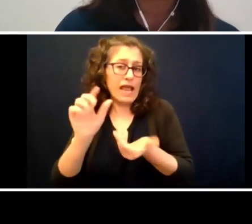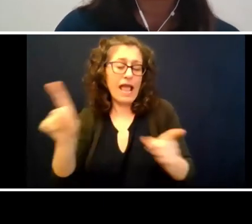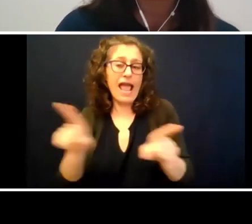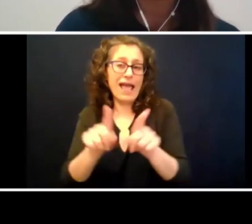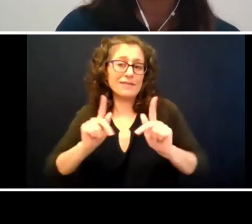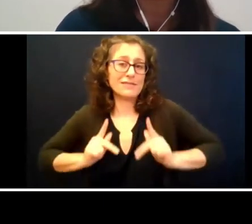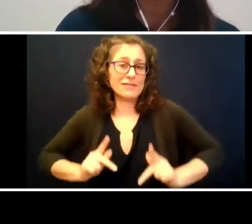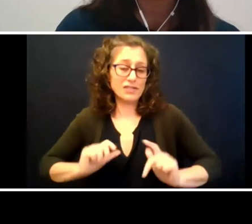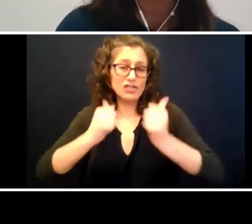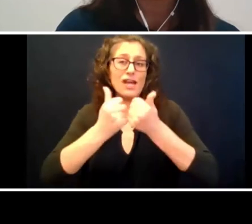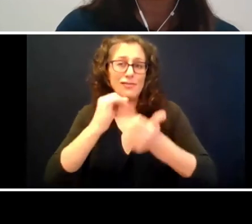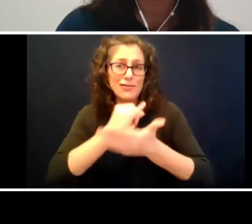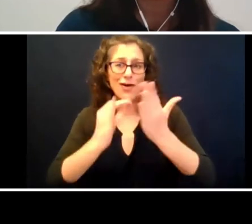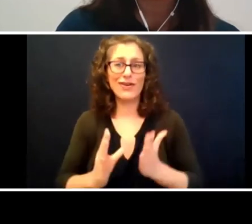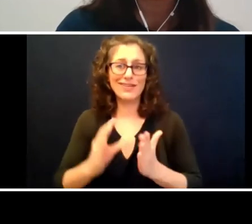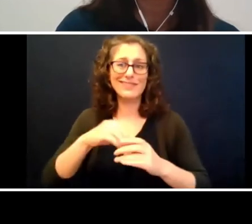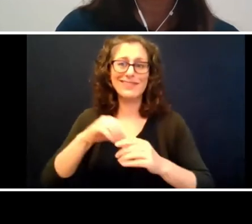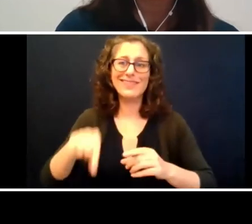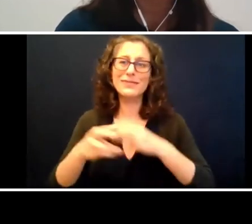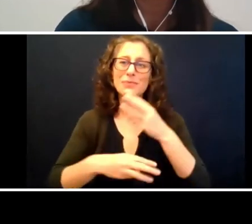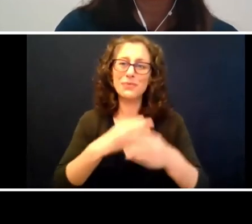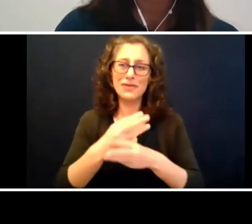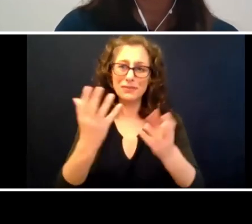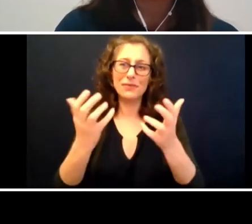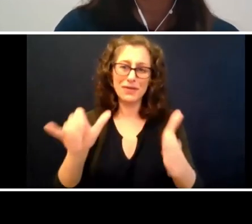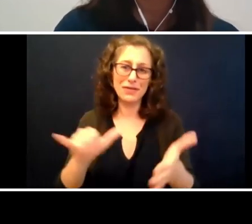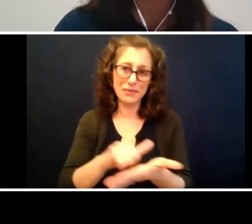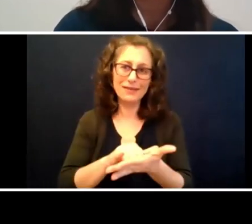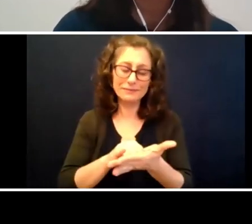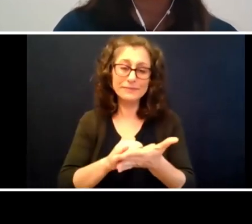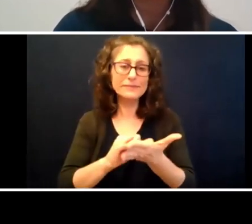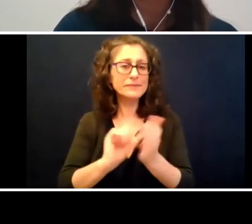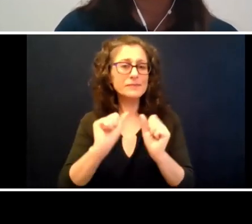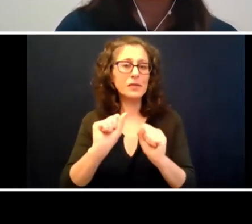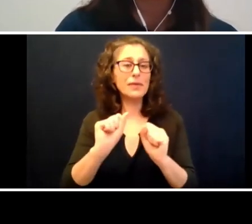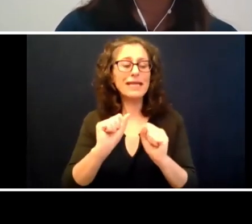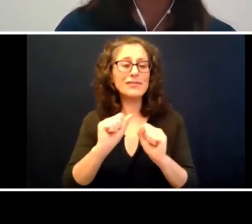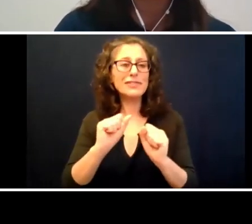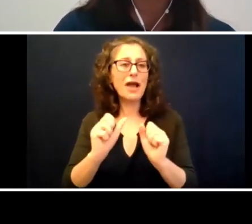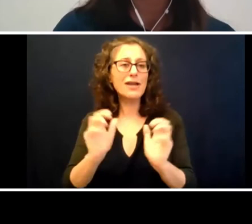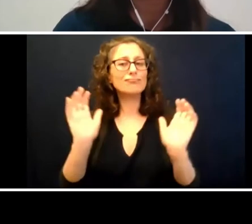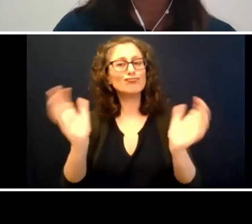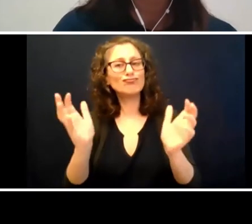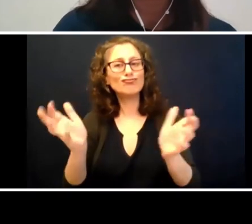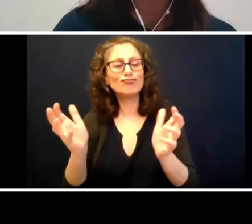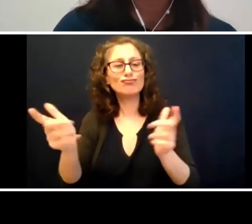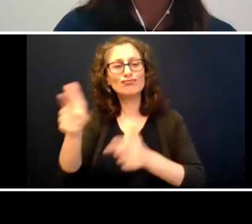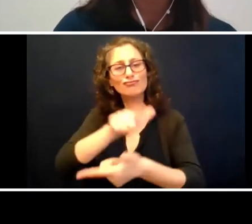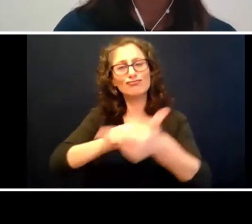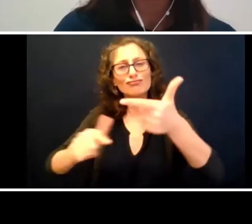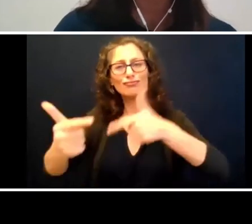artist in the world, we want to do that. We can just throw the ball around casually for a half hour